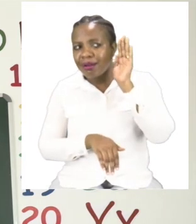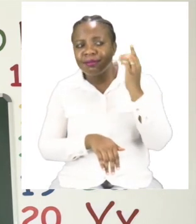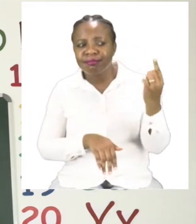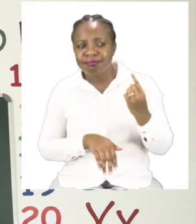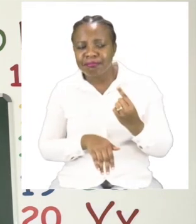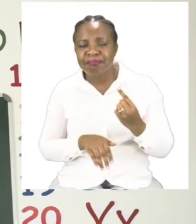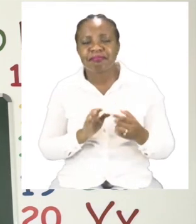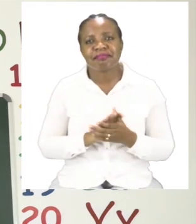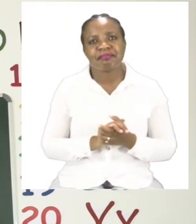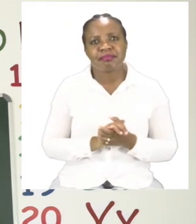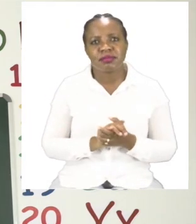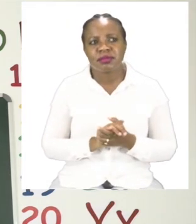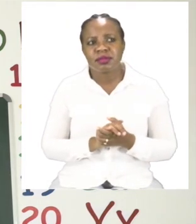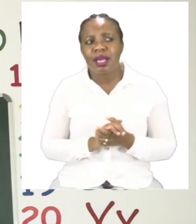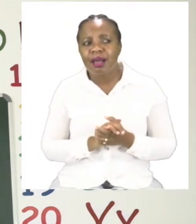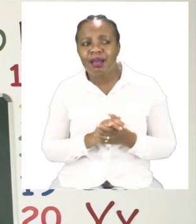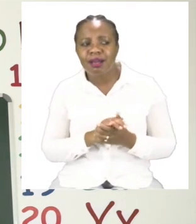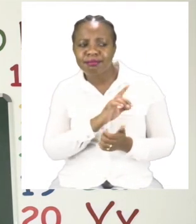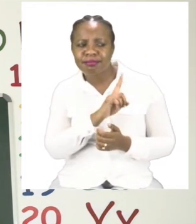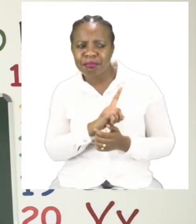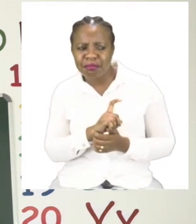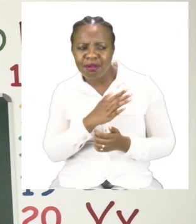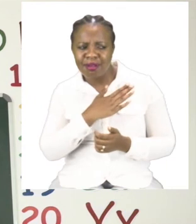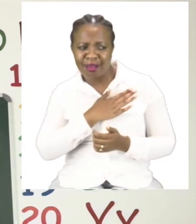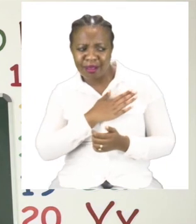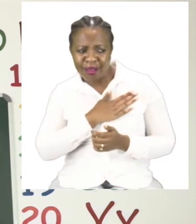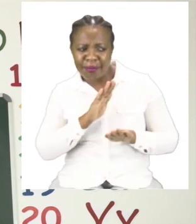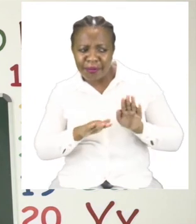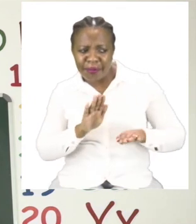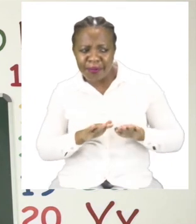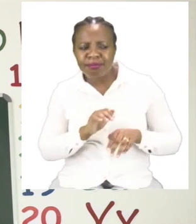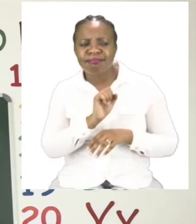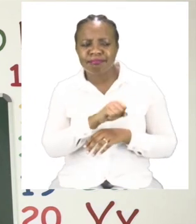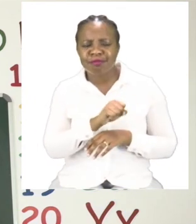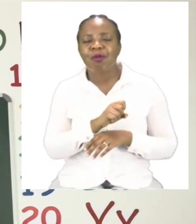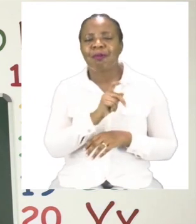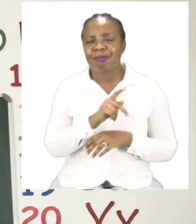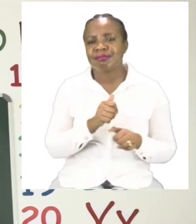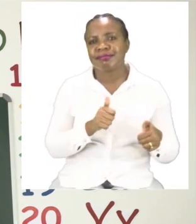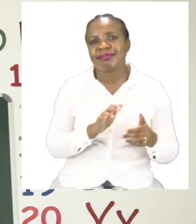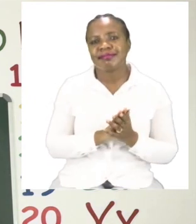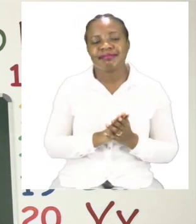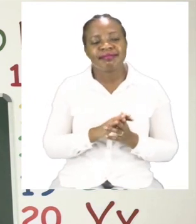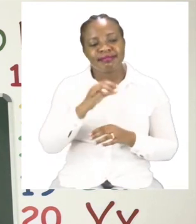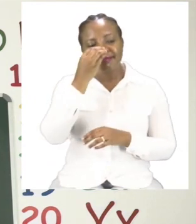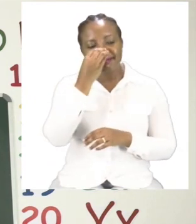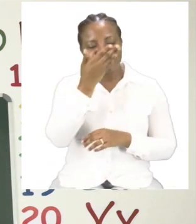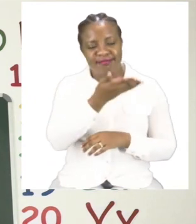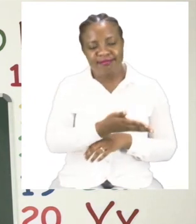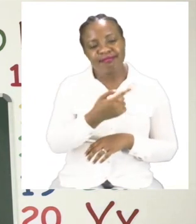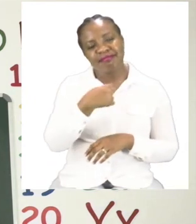Oh, do you like my drum, Zoshi? Oh, that's wonderful. Thank you. So, from Zoshi